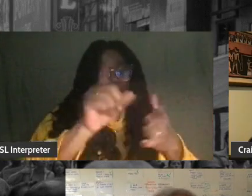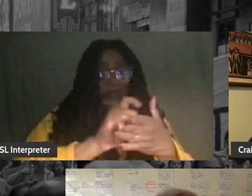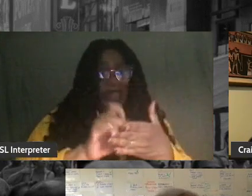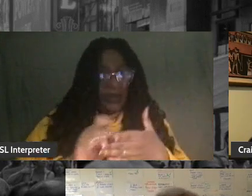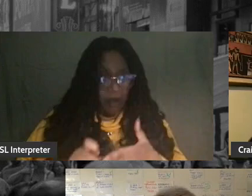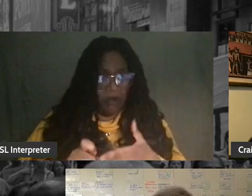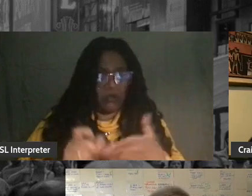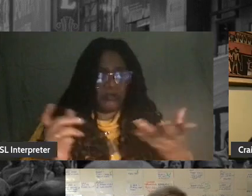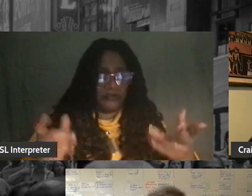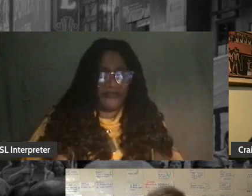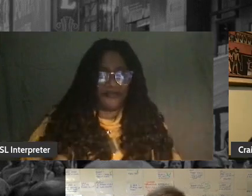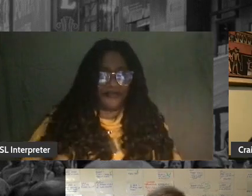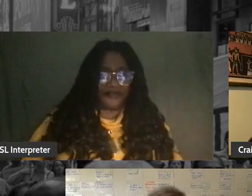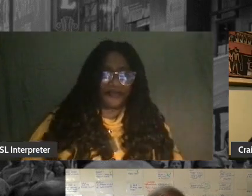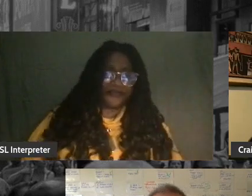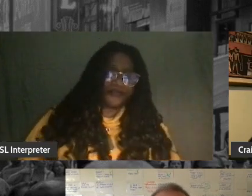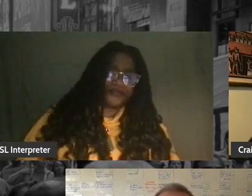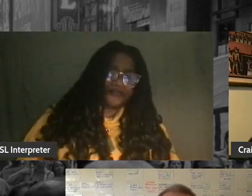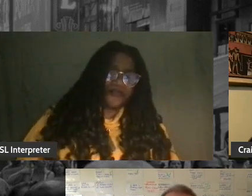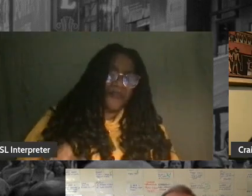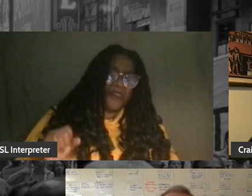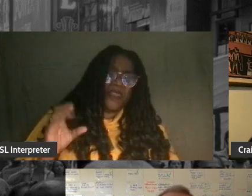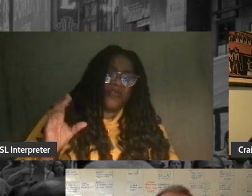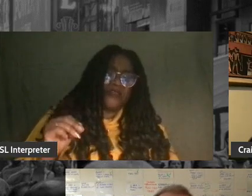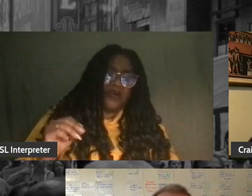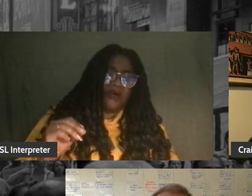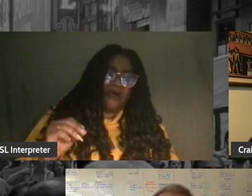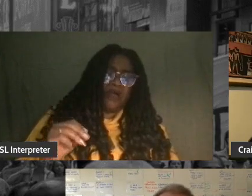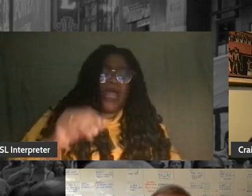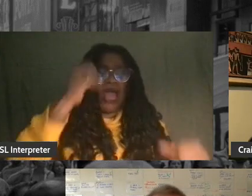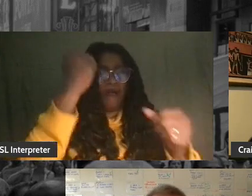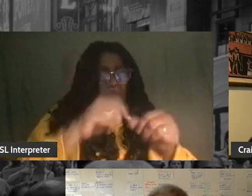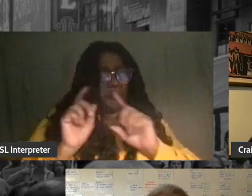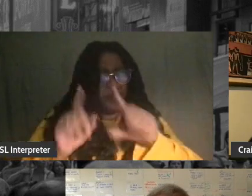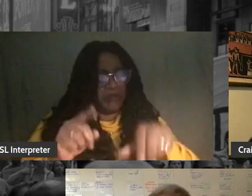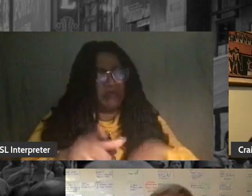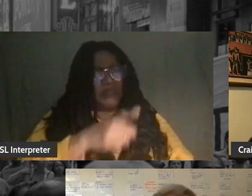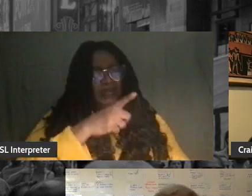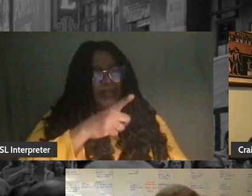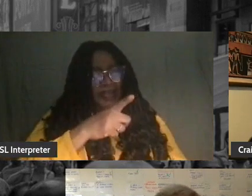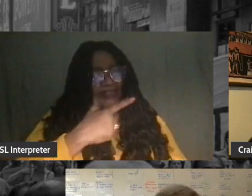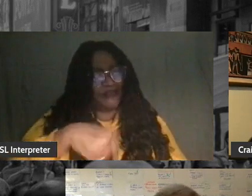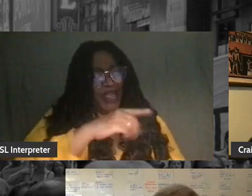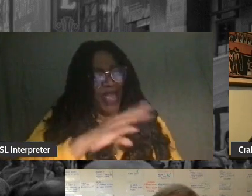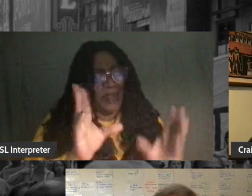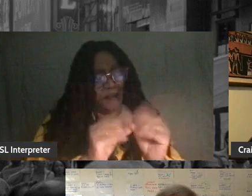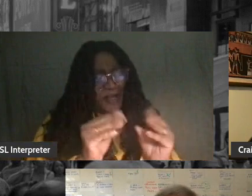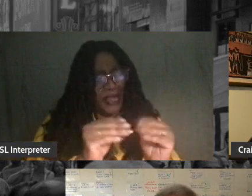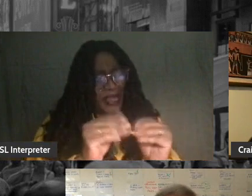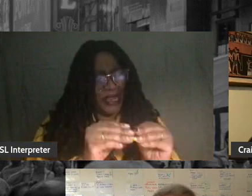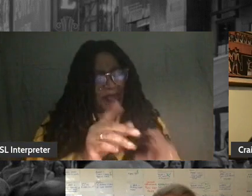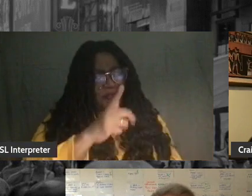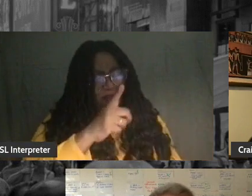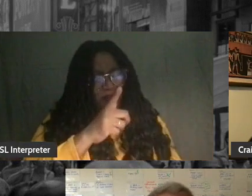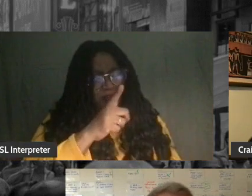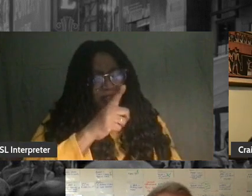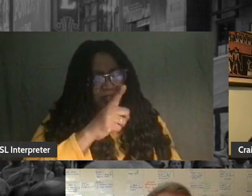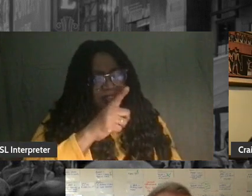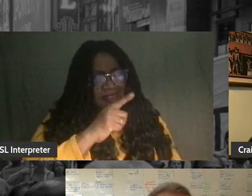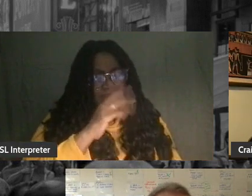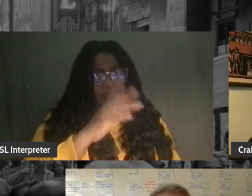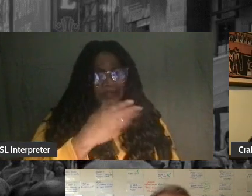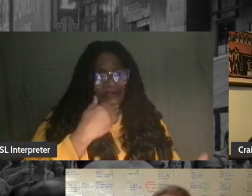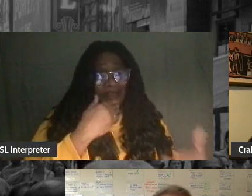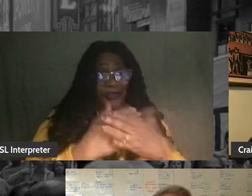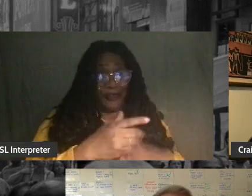direct. I remember going to lunch with you, Craig. I somehow hustled a meeting with you, and it was a lovely